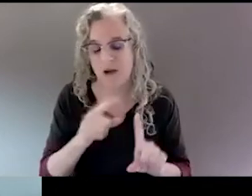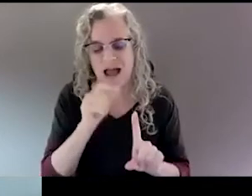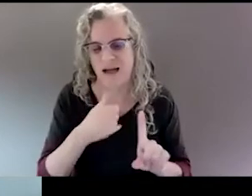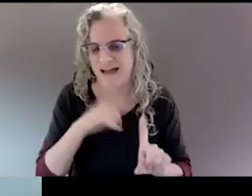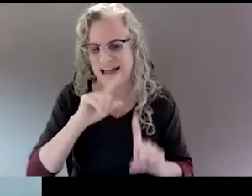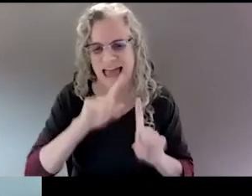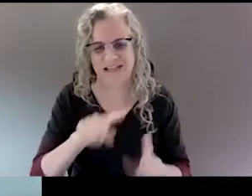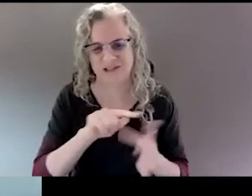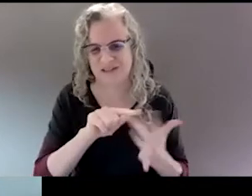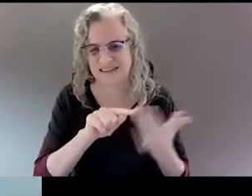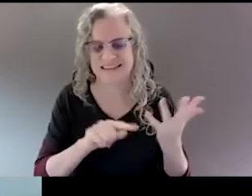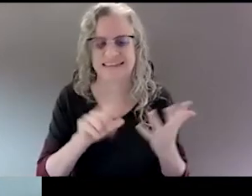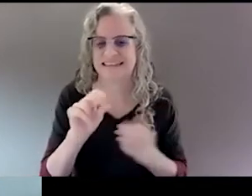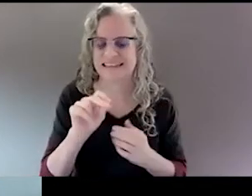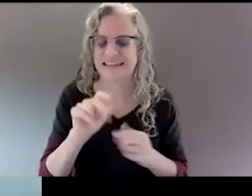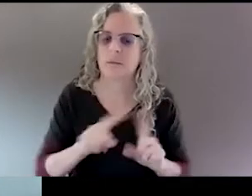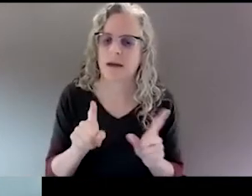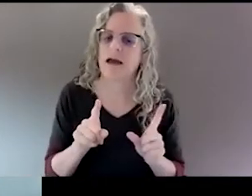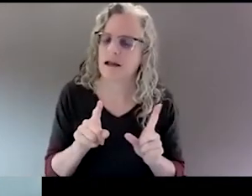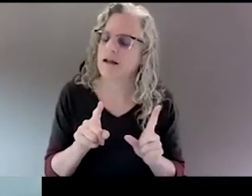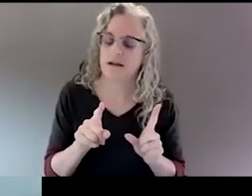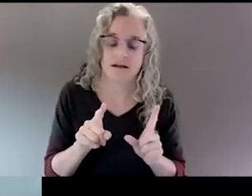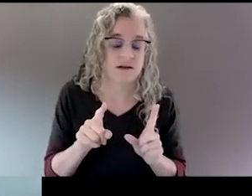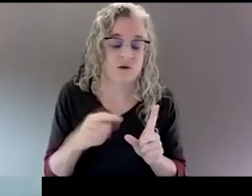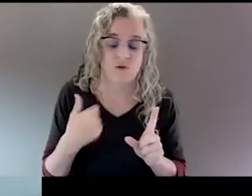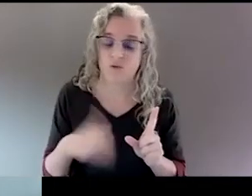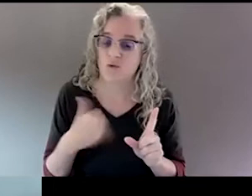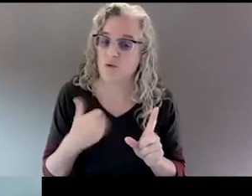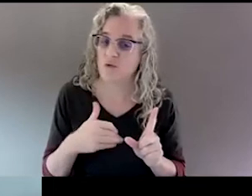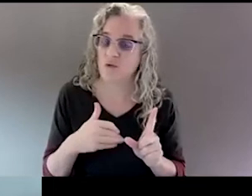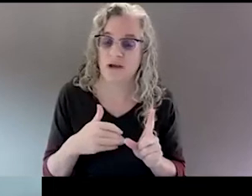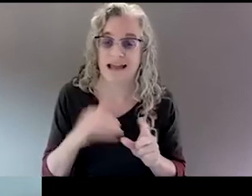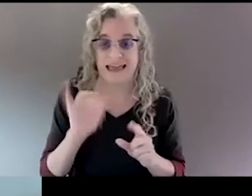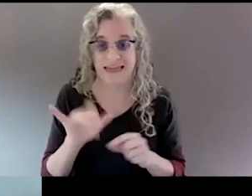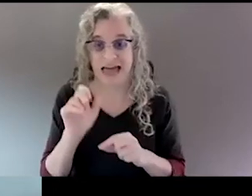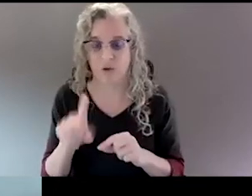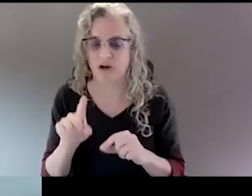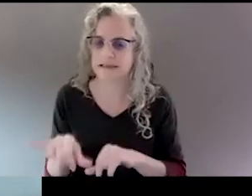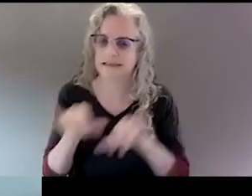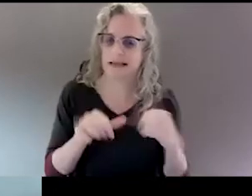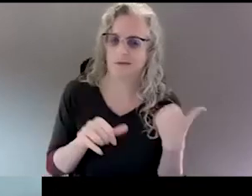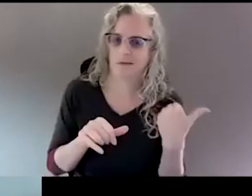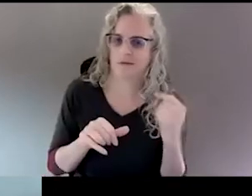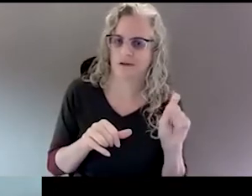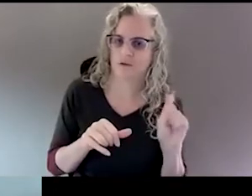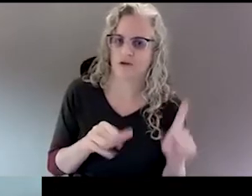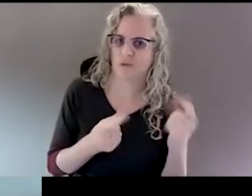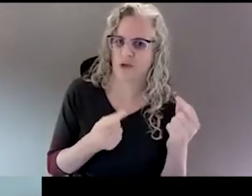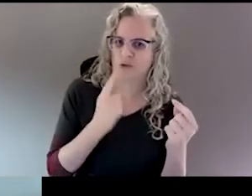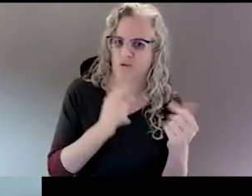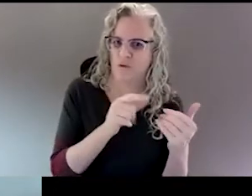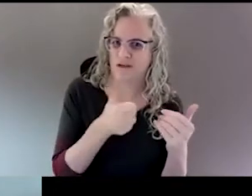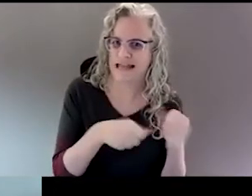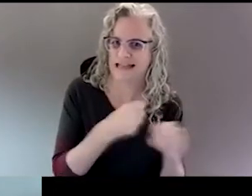strive really to, like your question just before was, what are we going to do in the next 10 years? I think this is a place